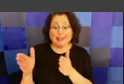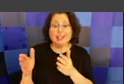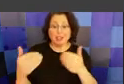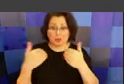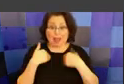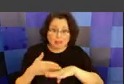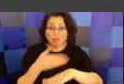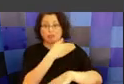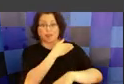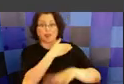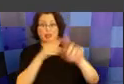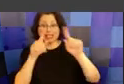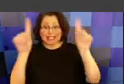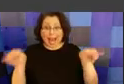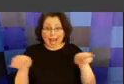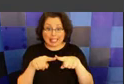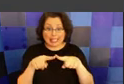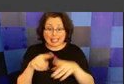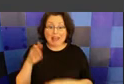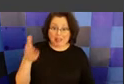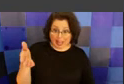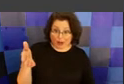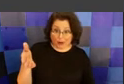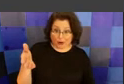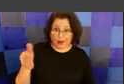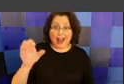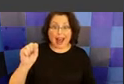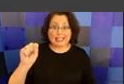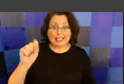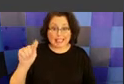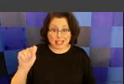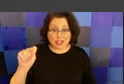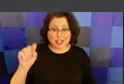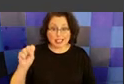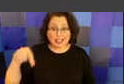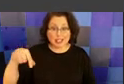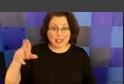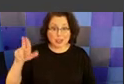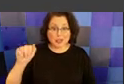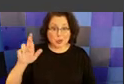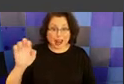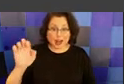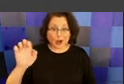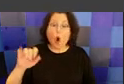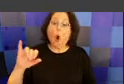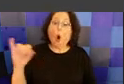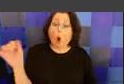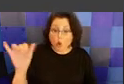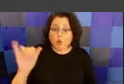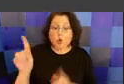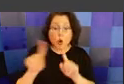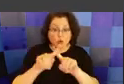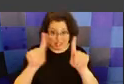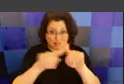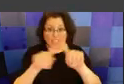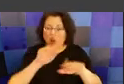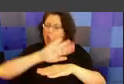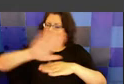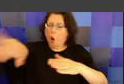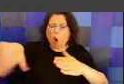enhance signage at this station, but also throughout our system. So we are actually working on a